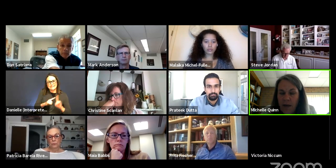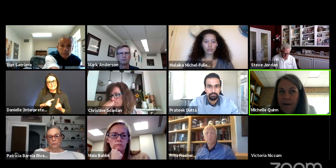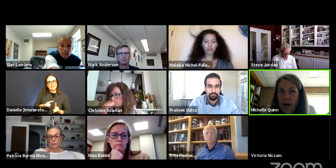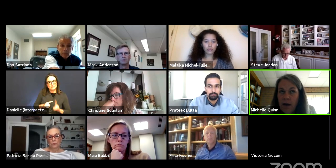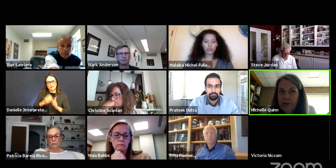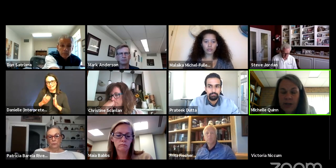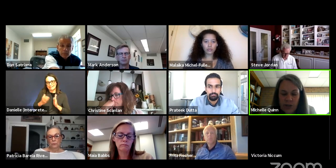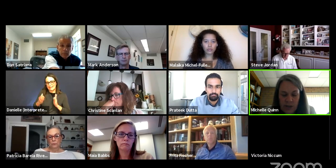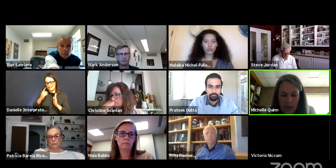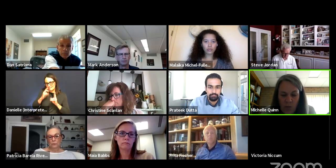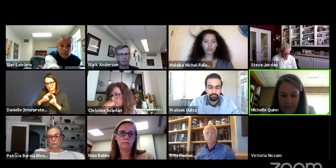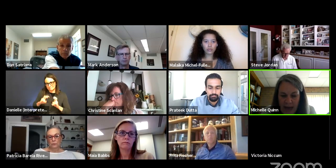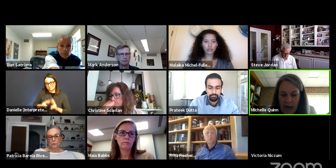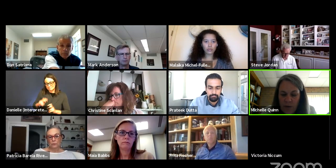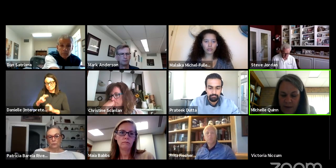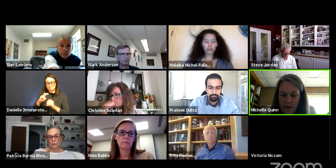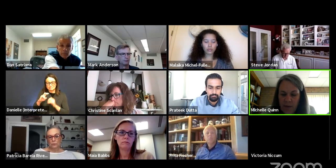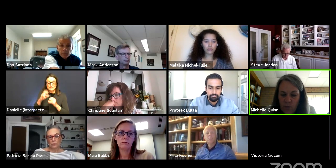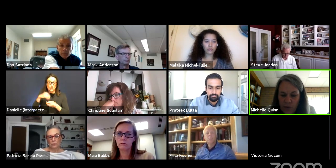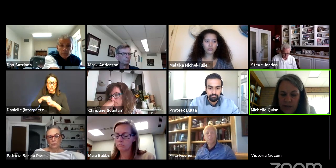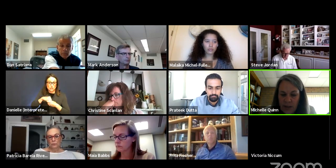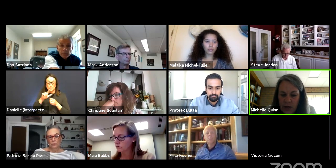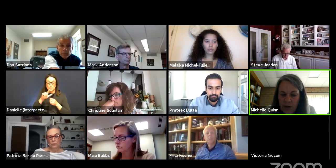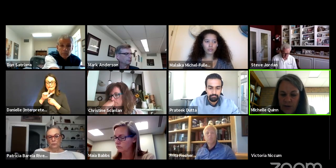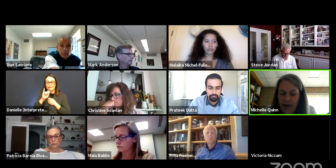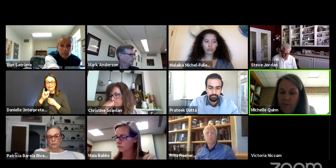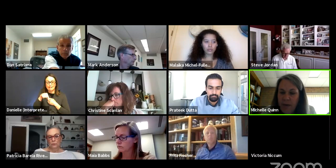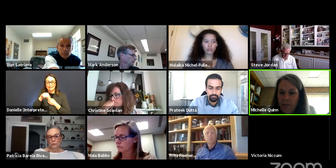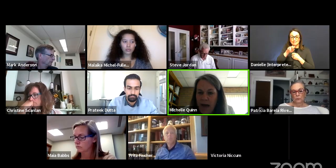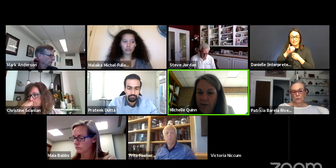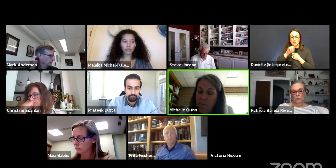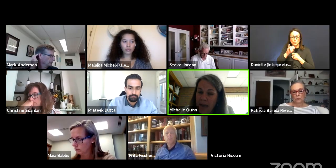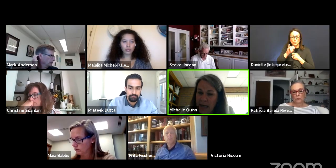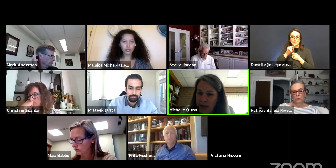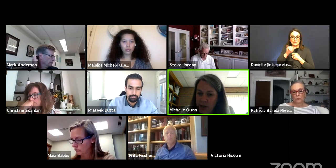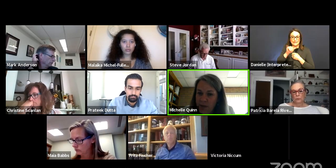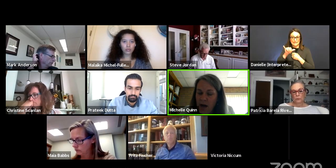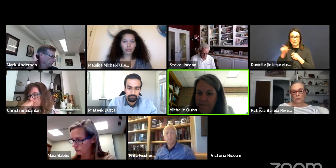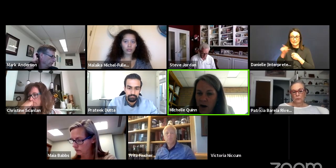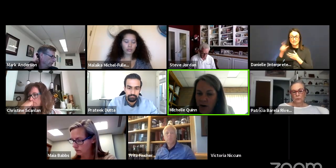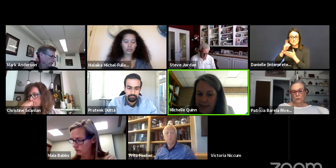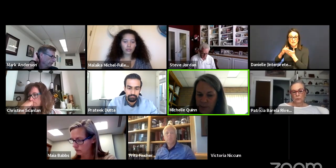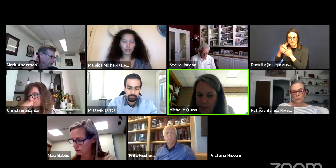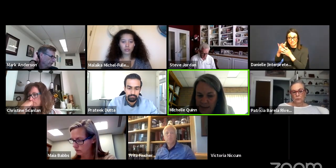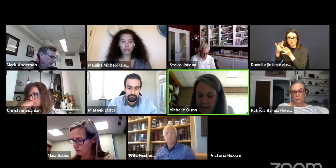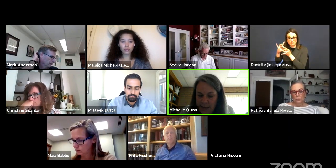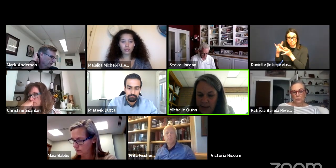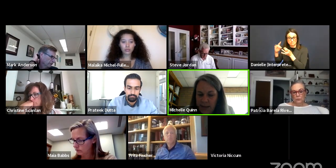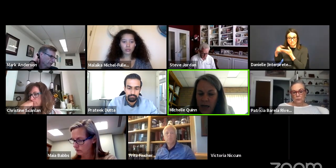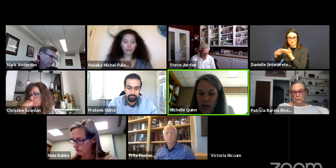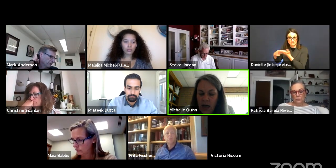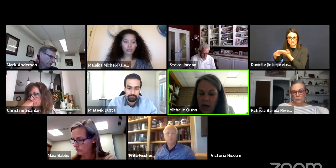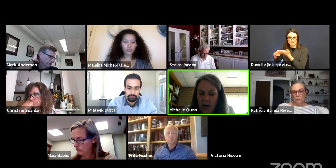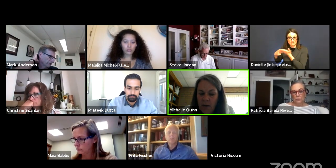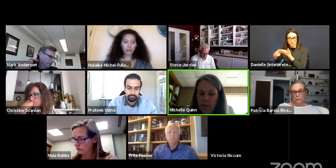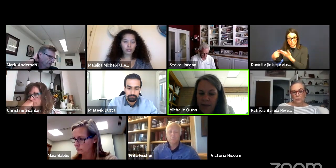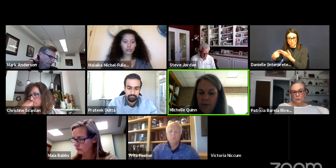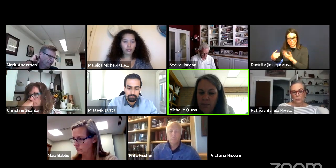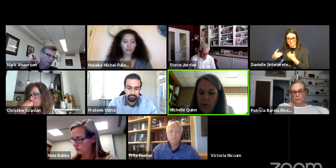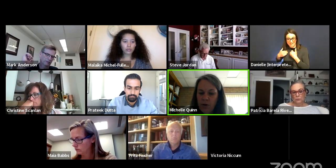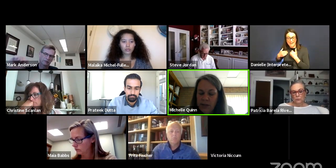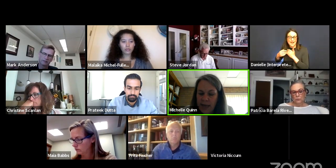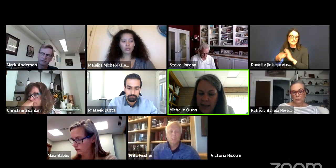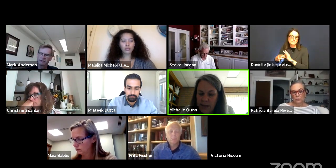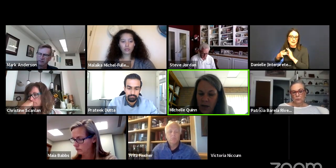liquidity. The conversations that we've had with them in recent years have been about the management of our expenses. I